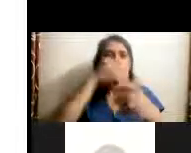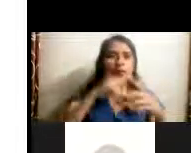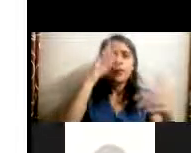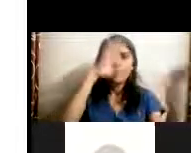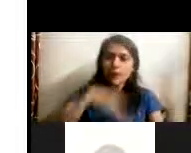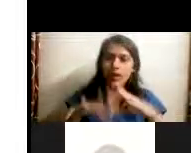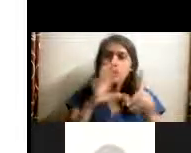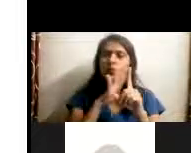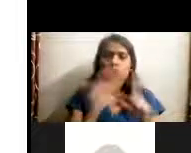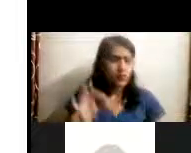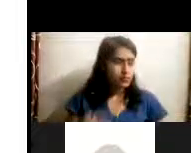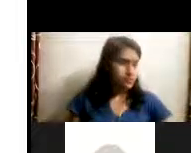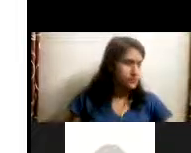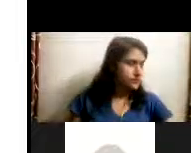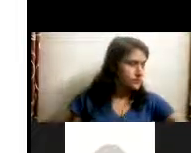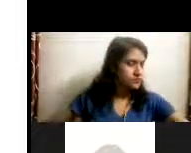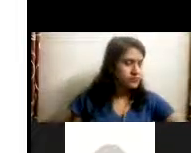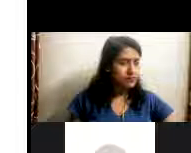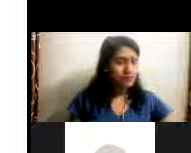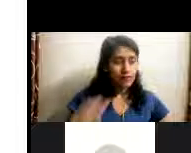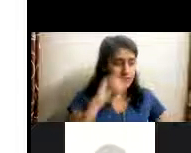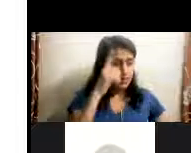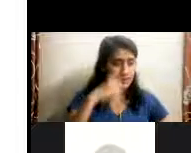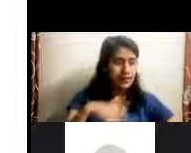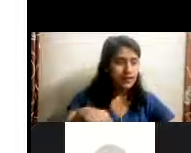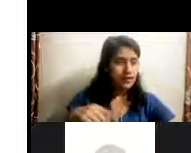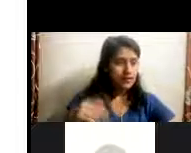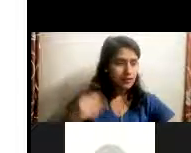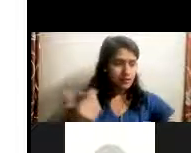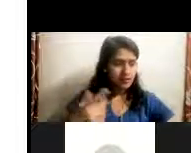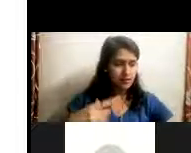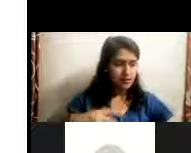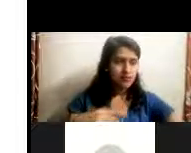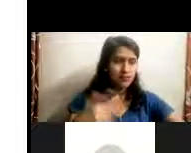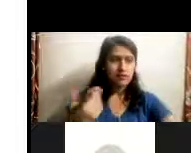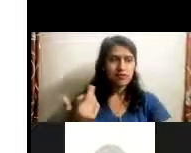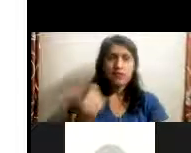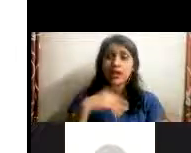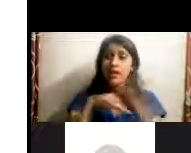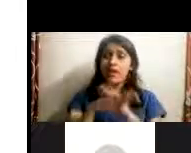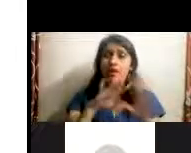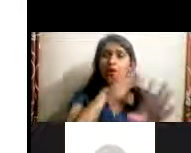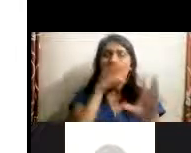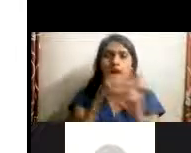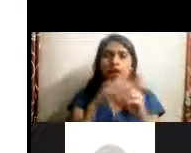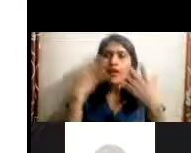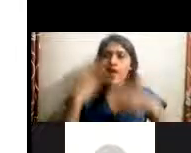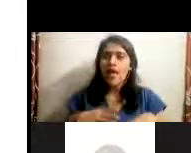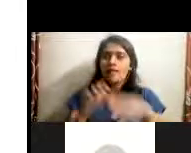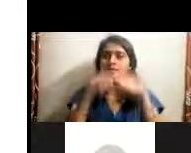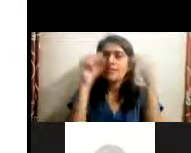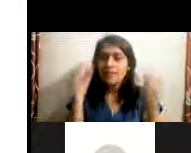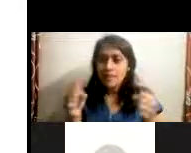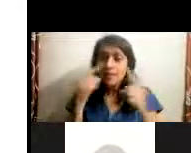that every citizen in the country should be covered under the health system and should have access to the